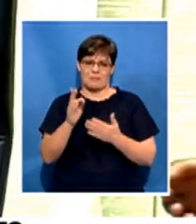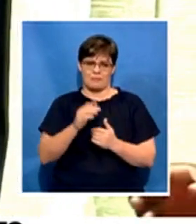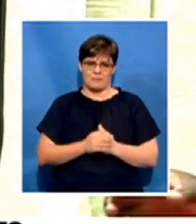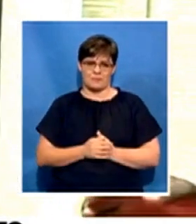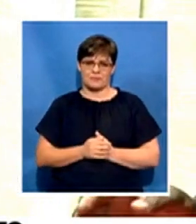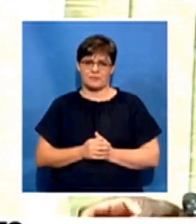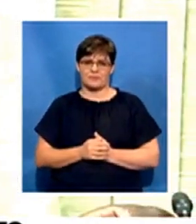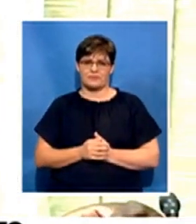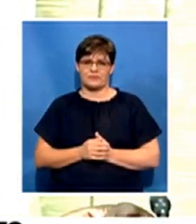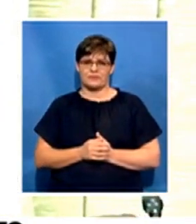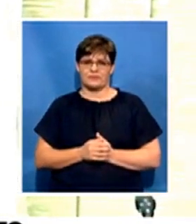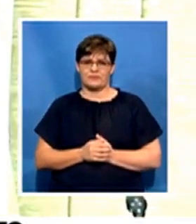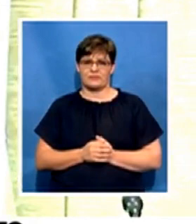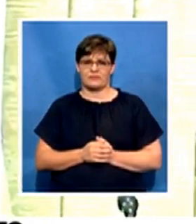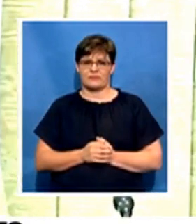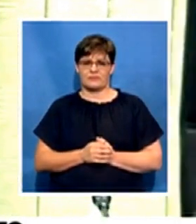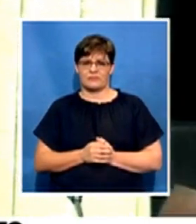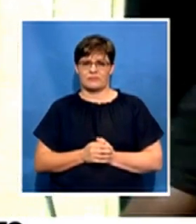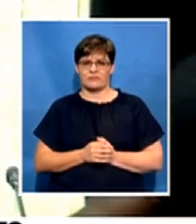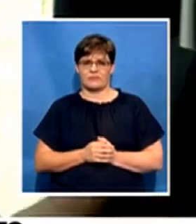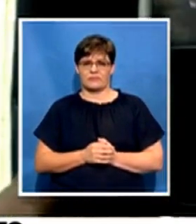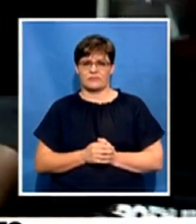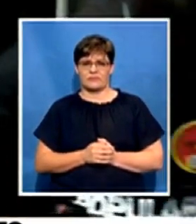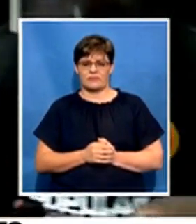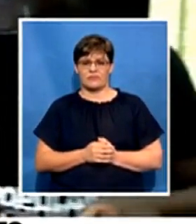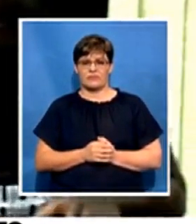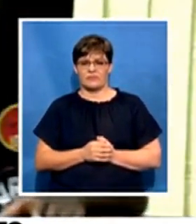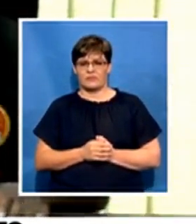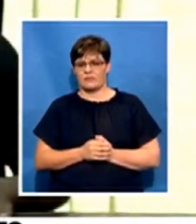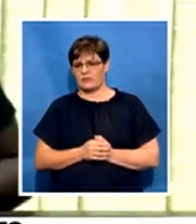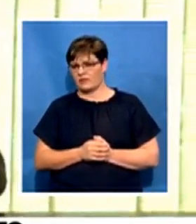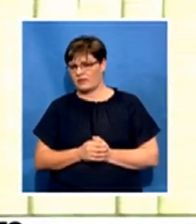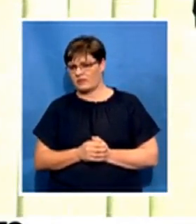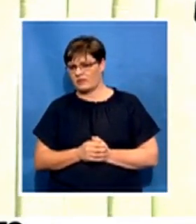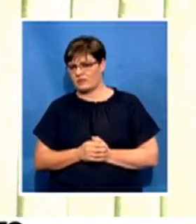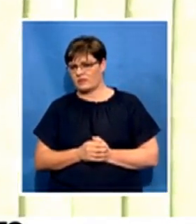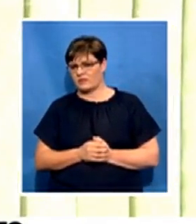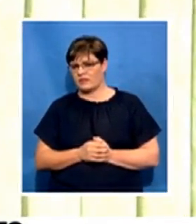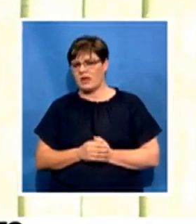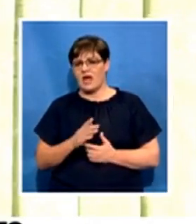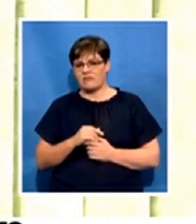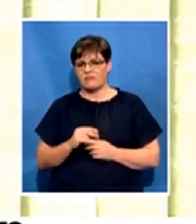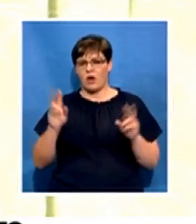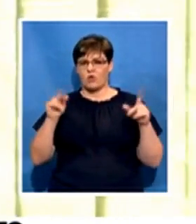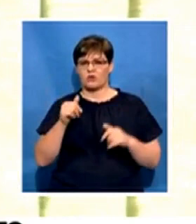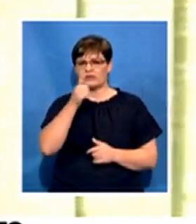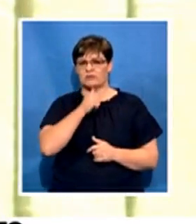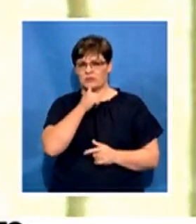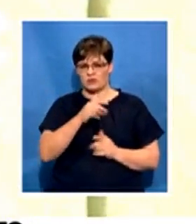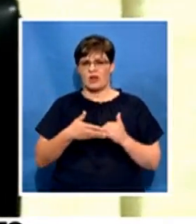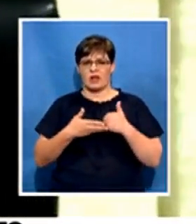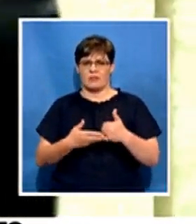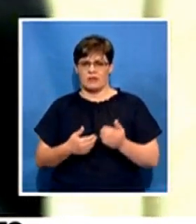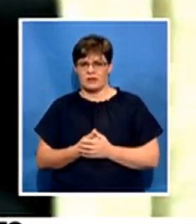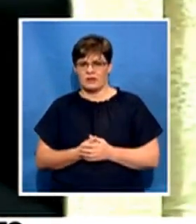Actually, while you are still responding, if I were to call you Tito Mboweni here to assist, Uti, the new airline will be partly